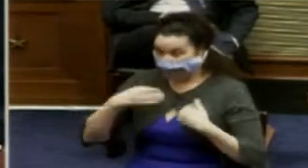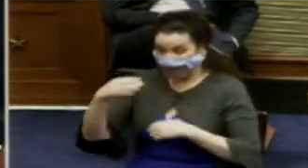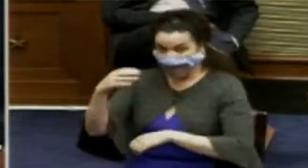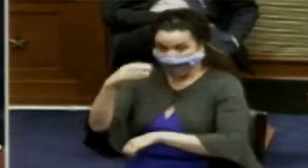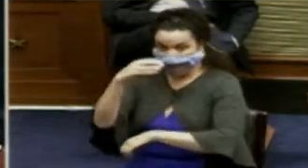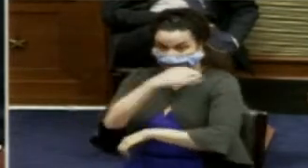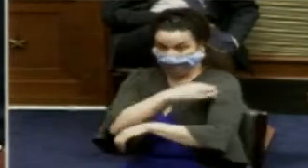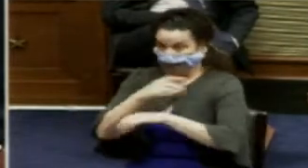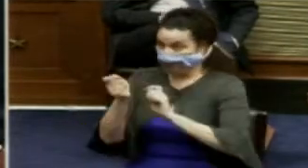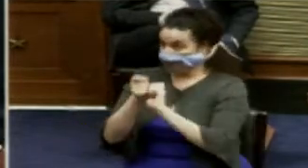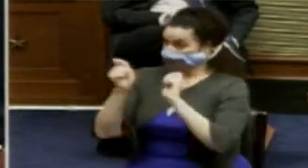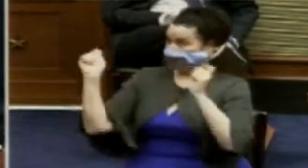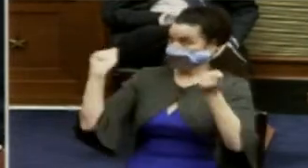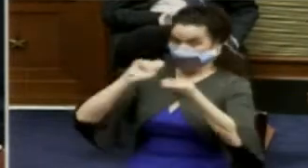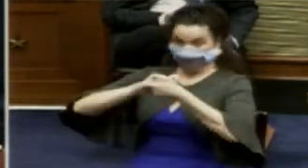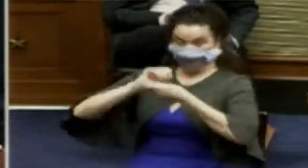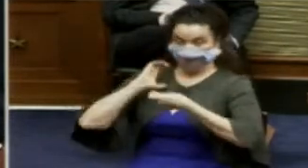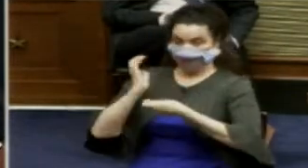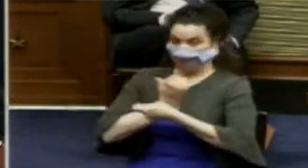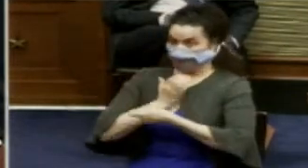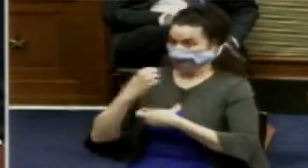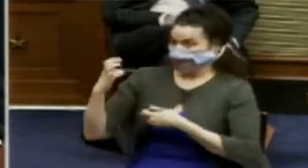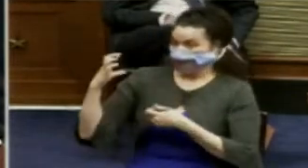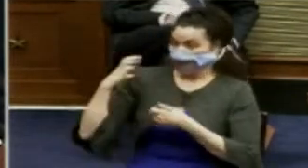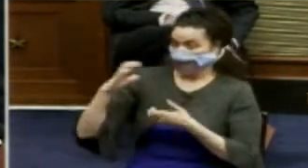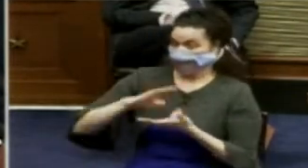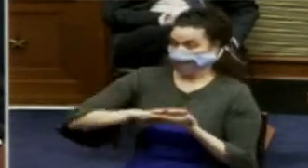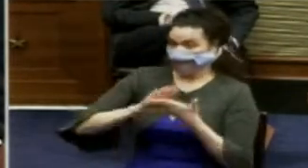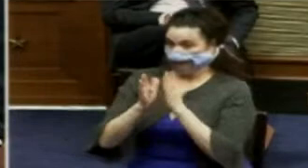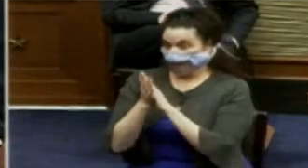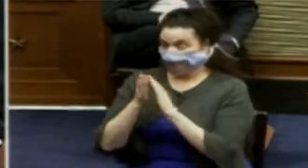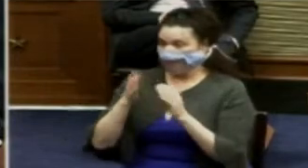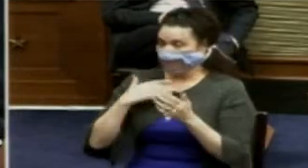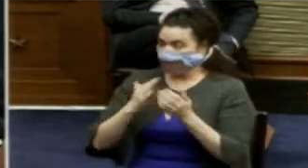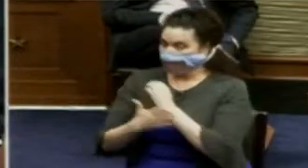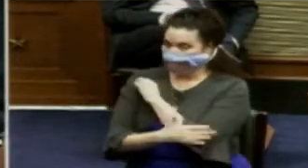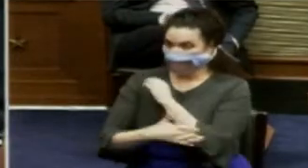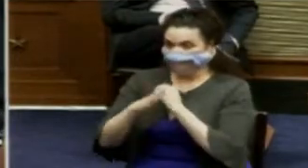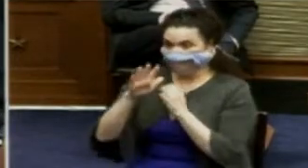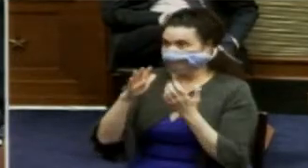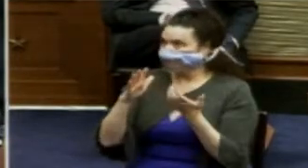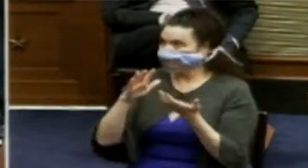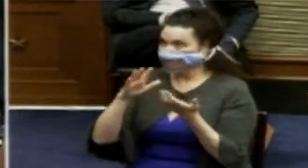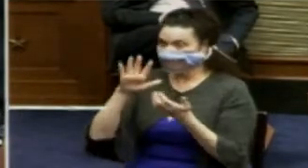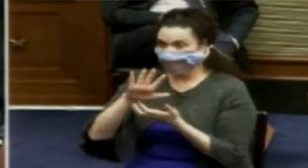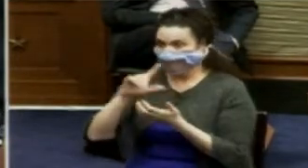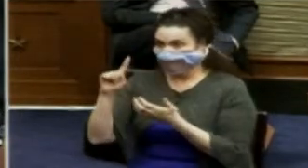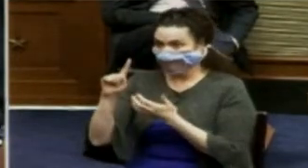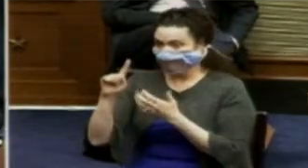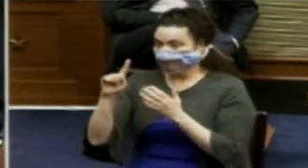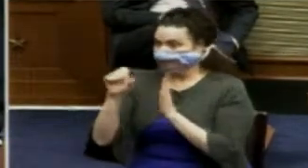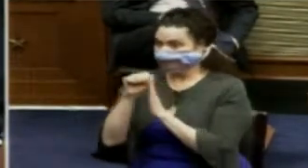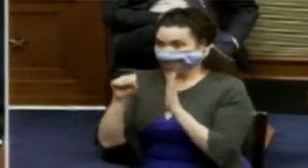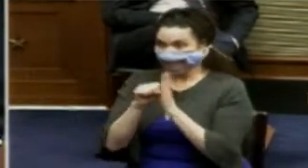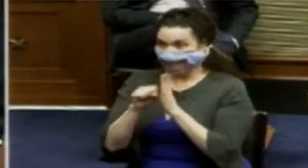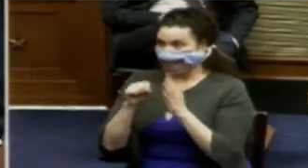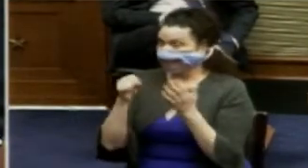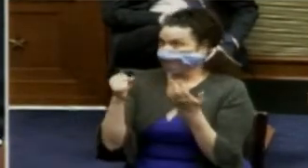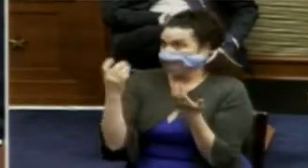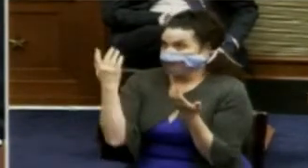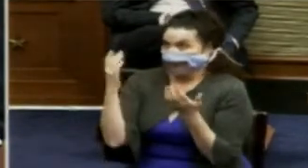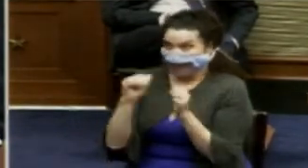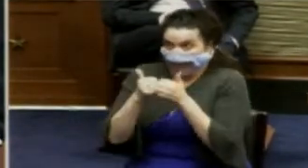transform our nation's capital into our nation's 51st state by simple legislation for